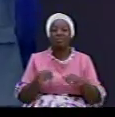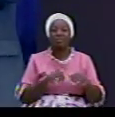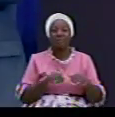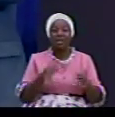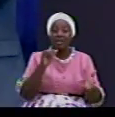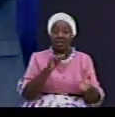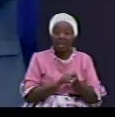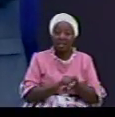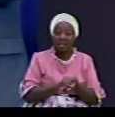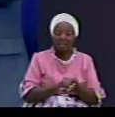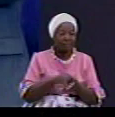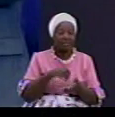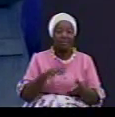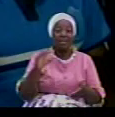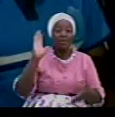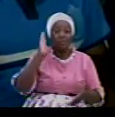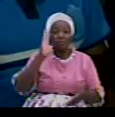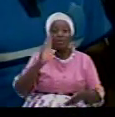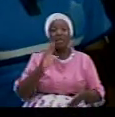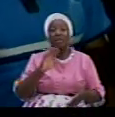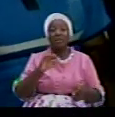That will I do.